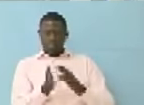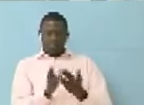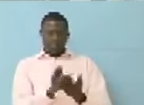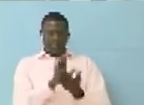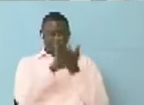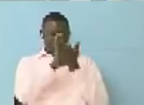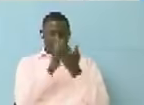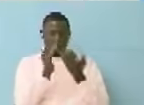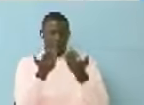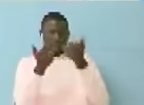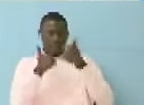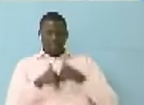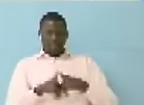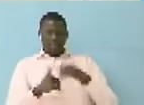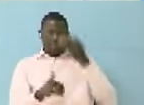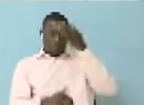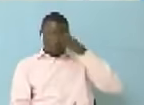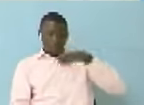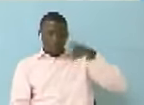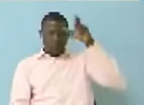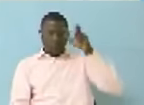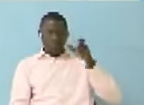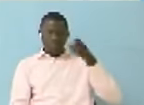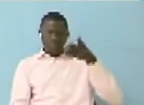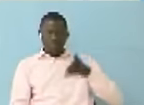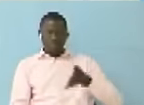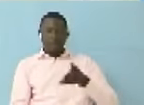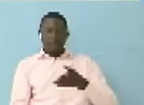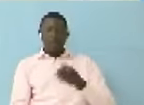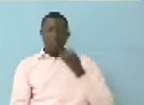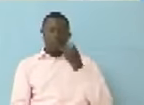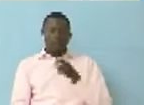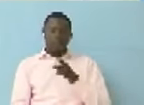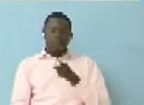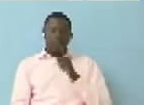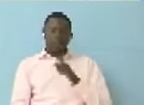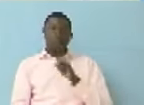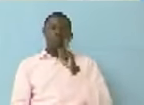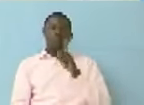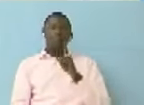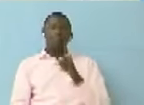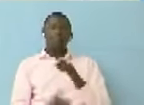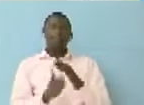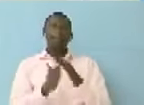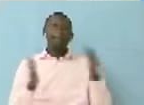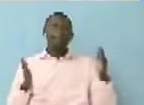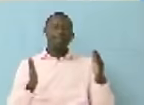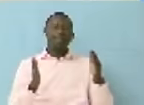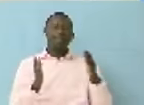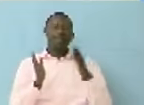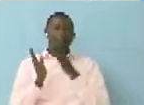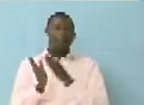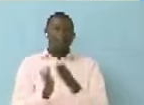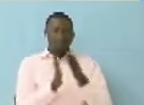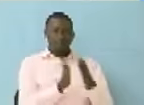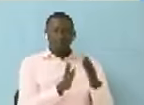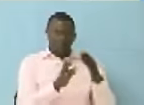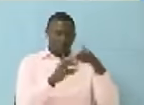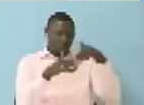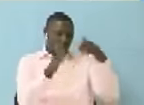Umakangomen dita nyin commission onyati lingola. Is that this is one big orchestrated